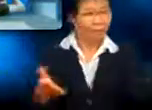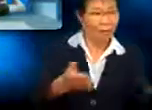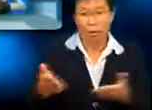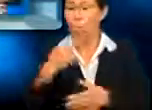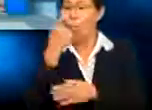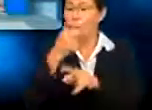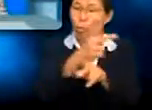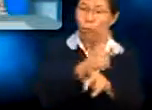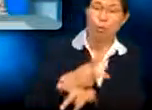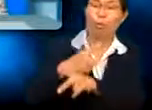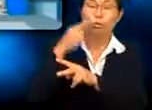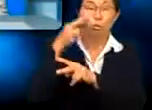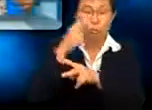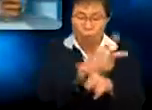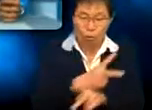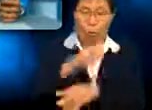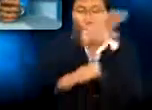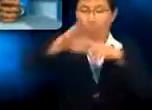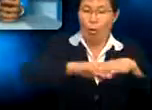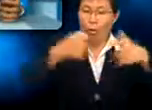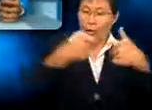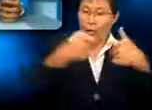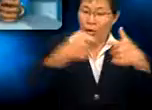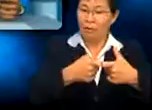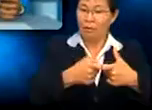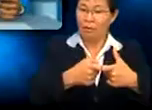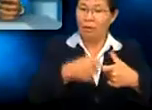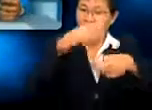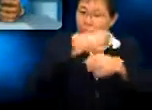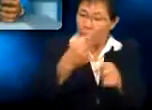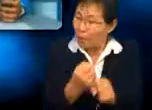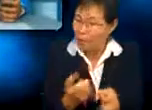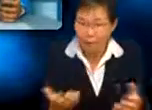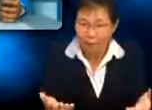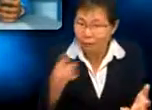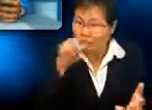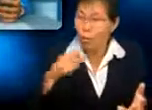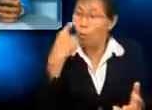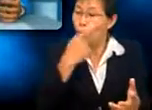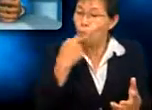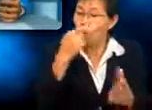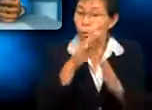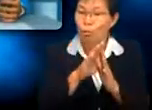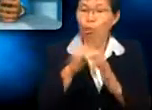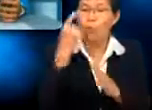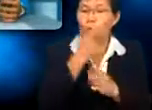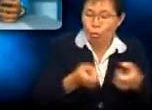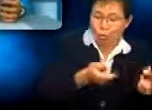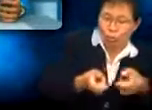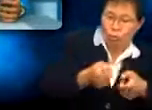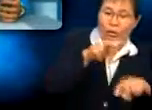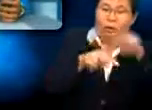look after all that electricity that is being produced? Who is going to